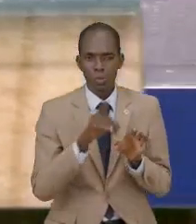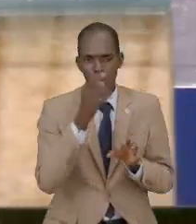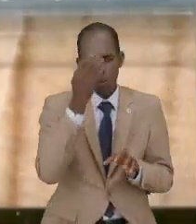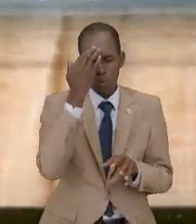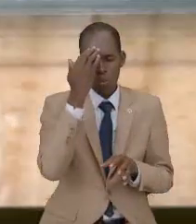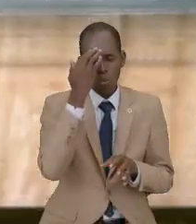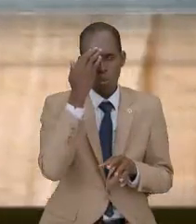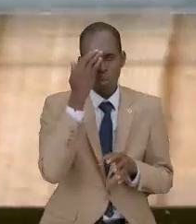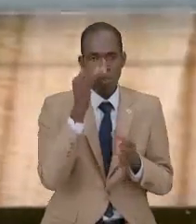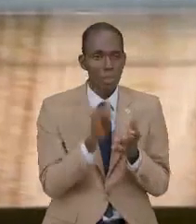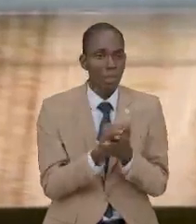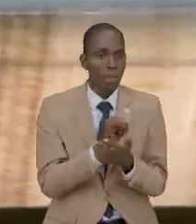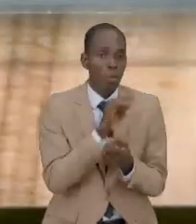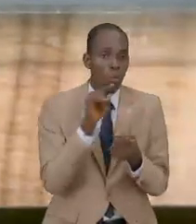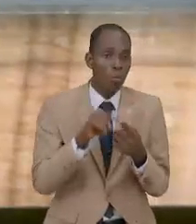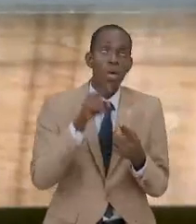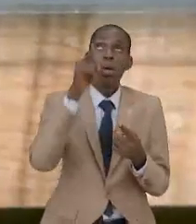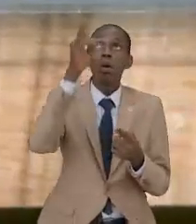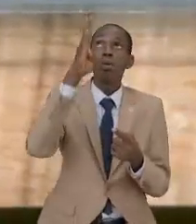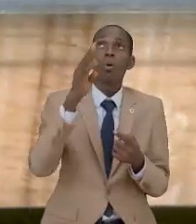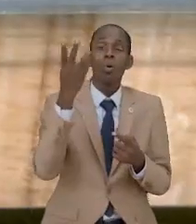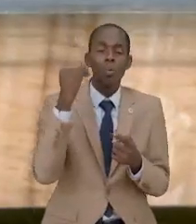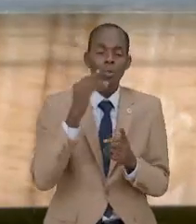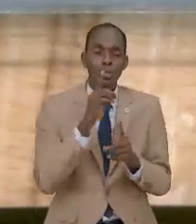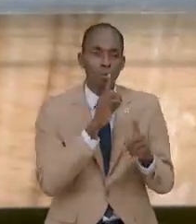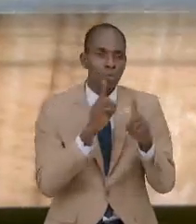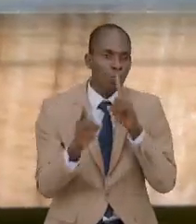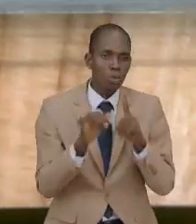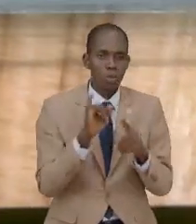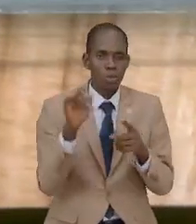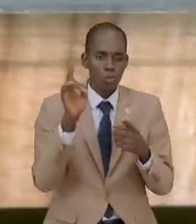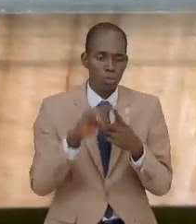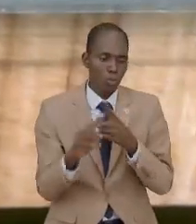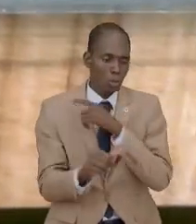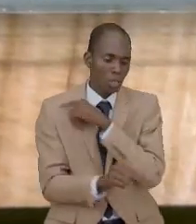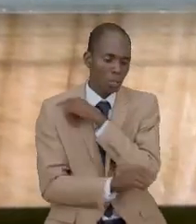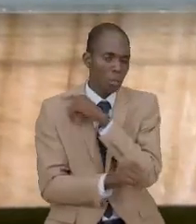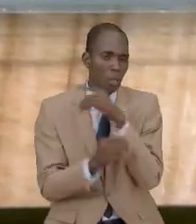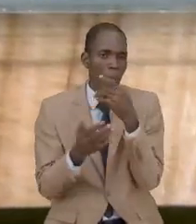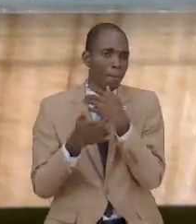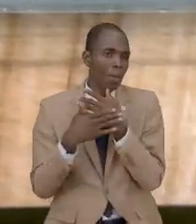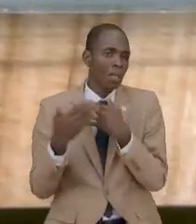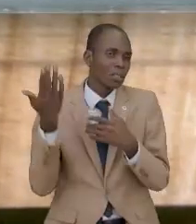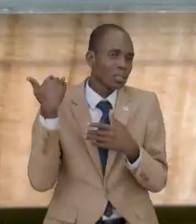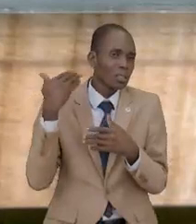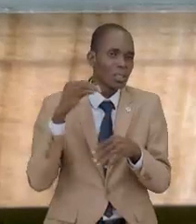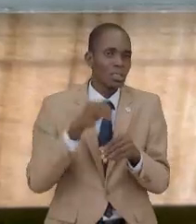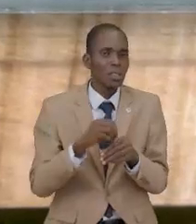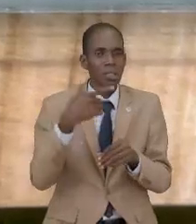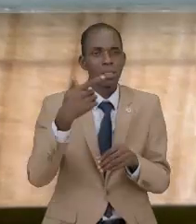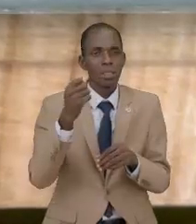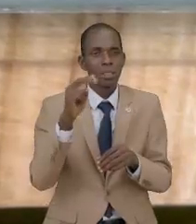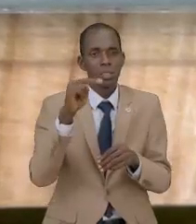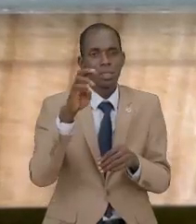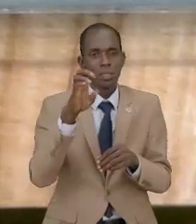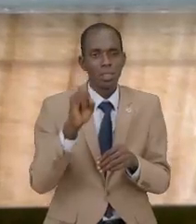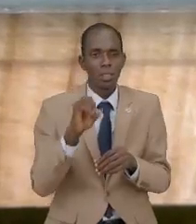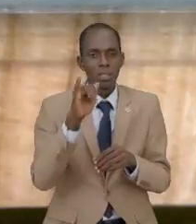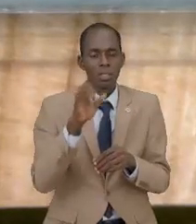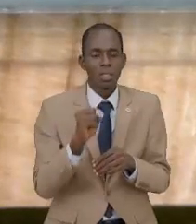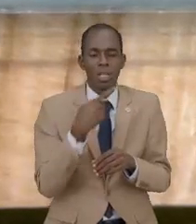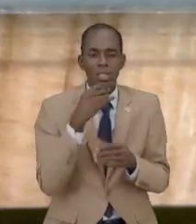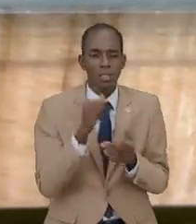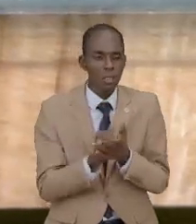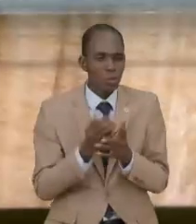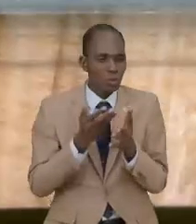that when God was talking to Abraham back in Genesis, and he said, through thy seed, all